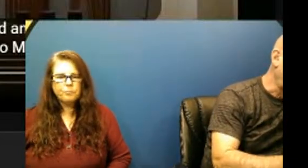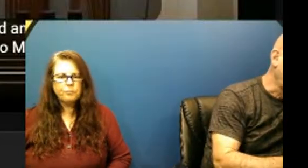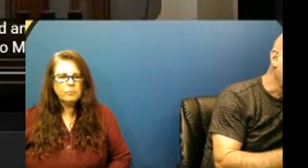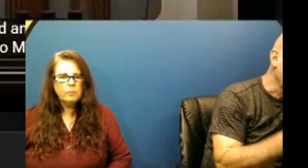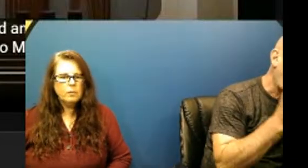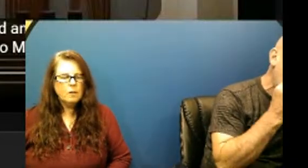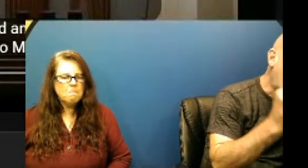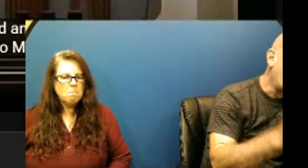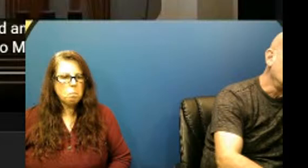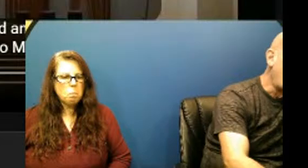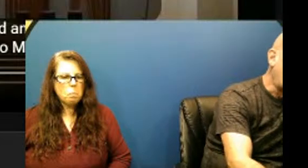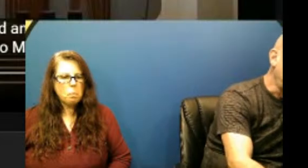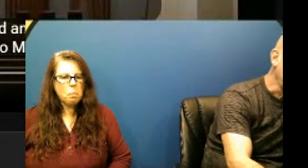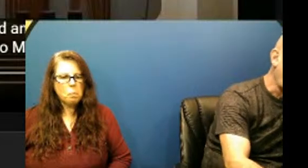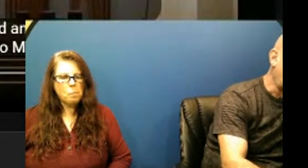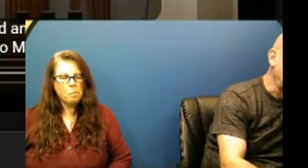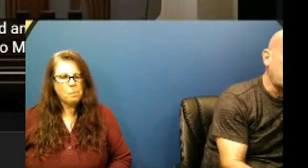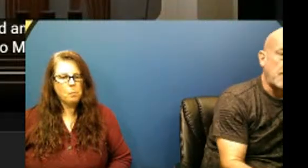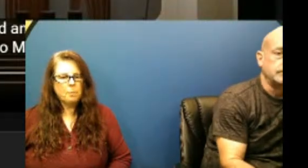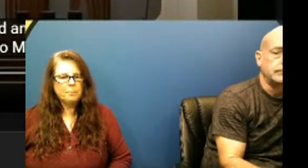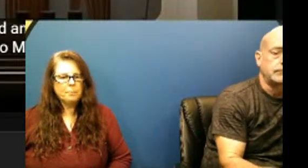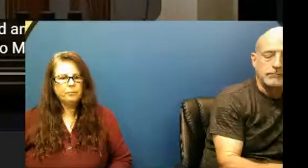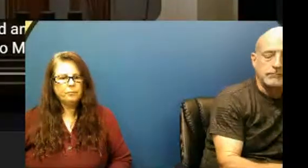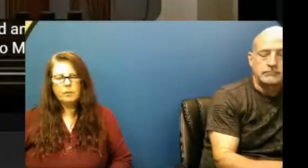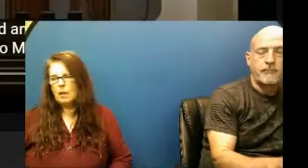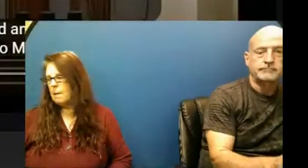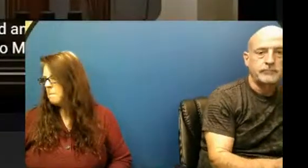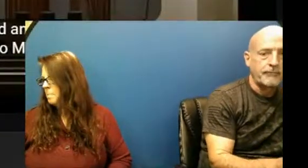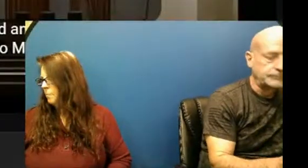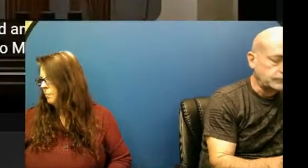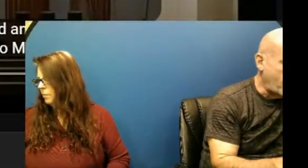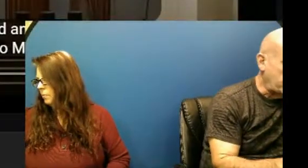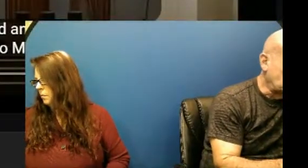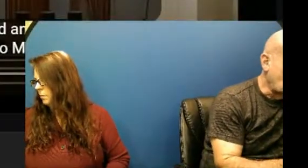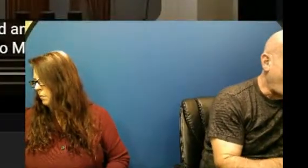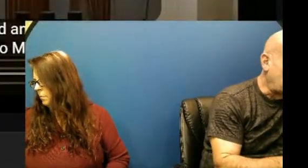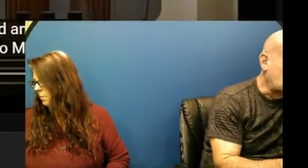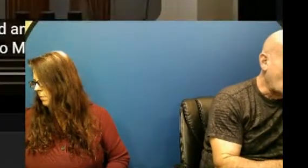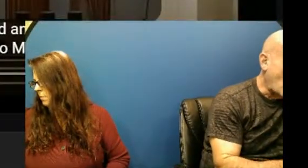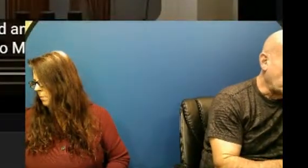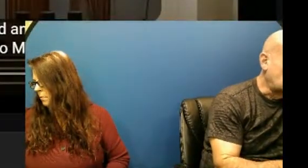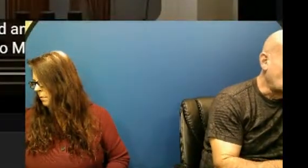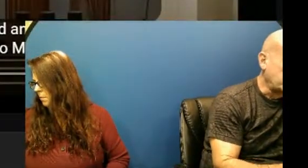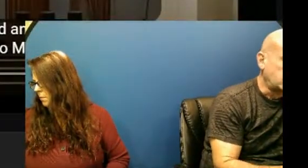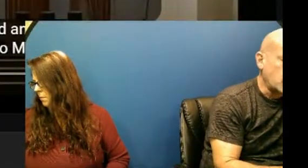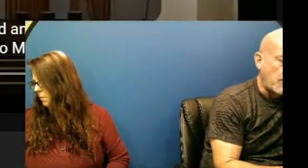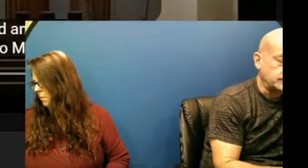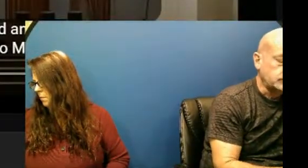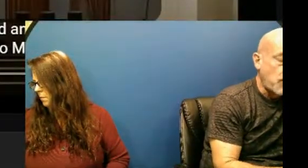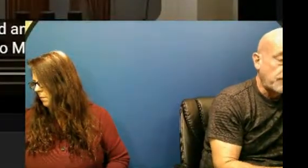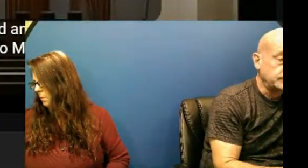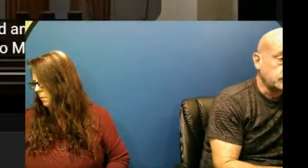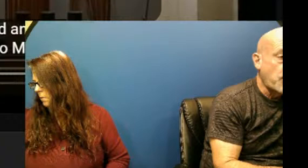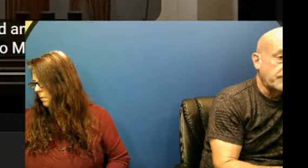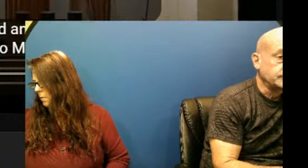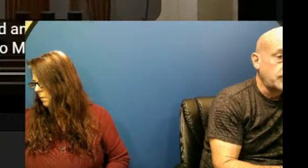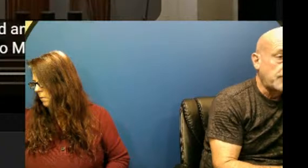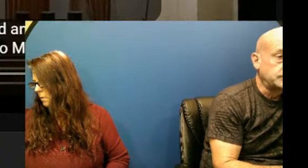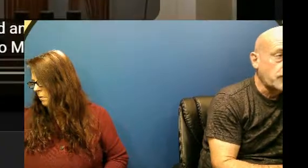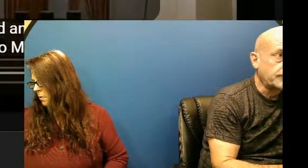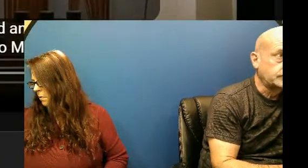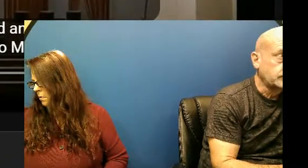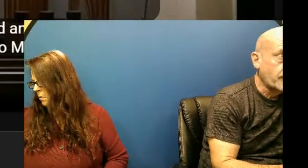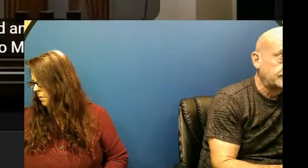else has to run TikTok. So they're not concerned about the content. They're concerned about what the foreign adversary is doing. So if I may, I